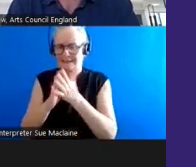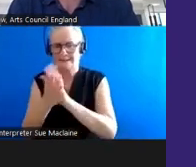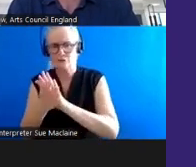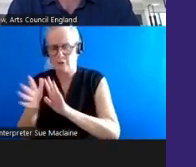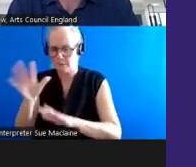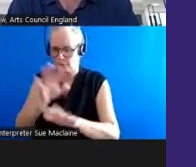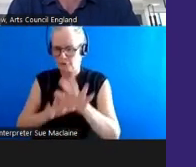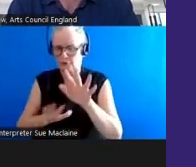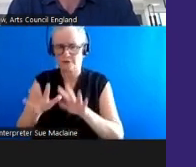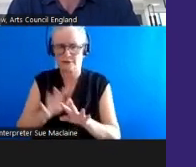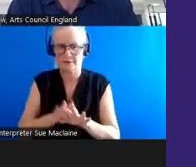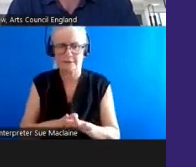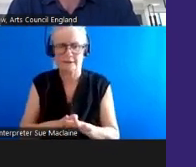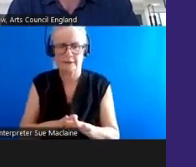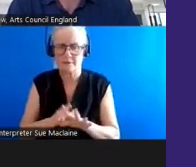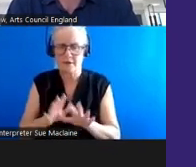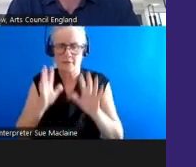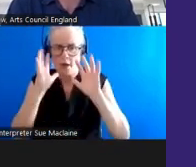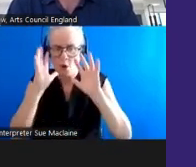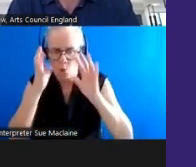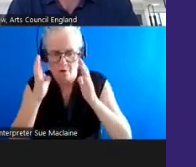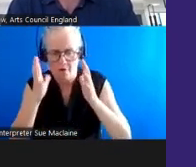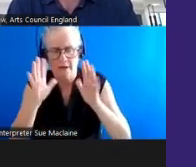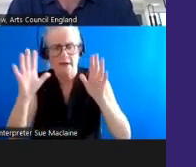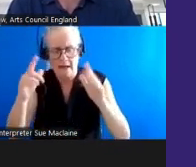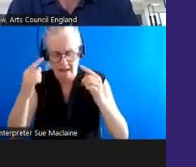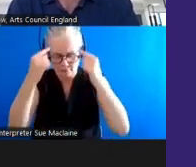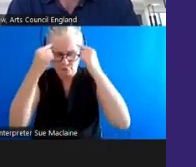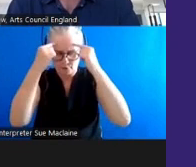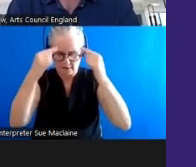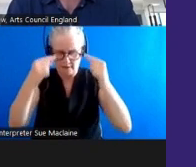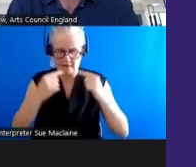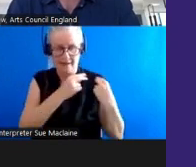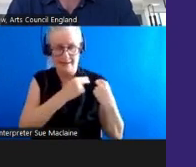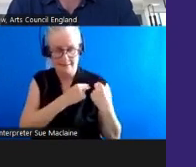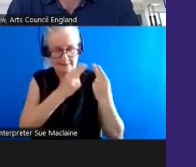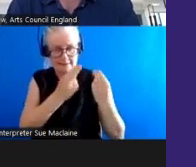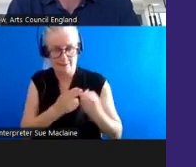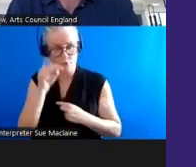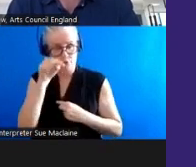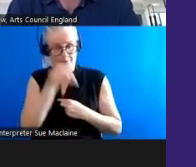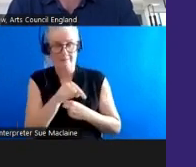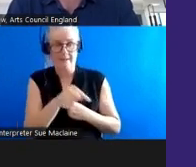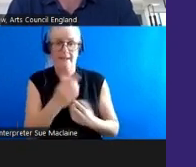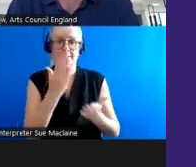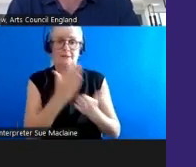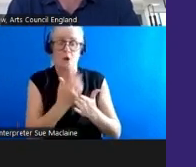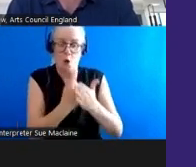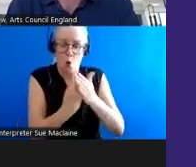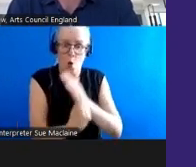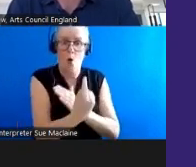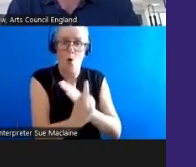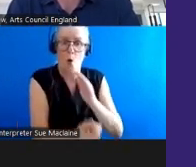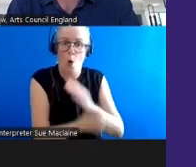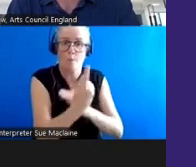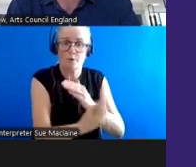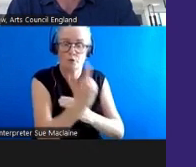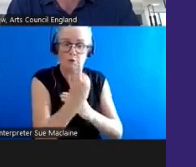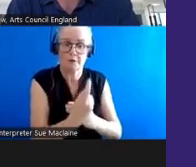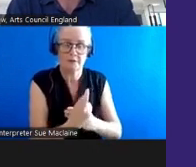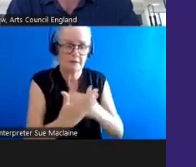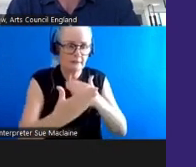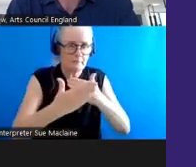as an opportunity. It's a rewiring of the system, and it's a chance for us all to think about how we can do more and to do it